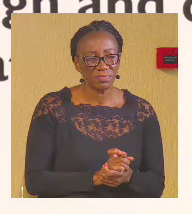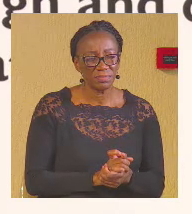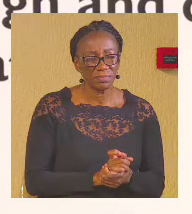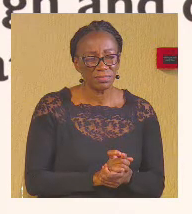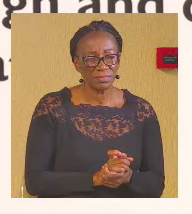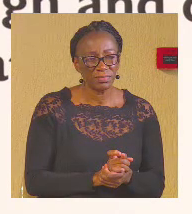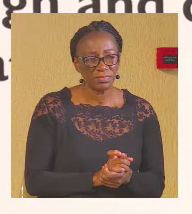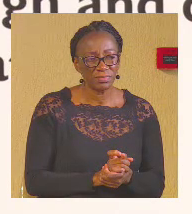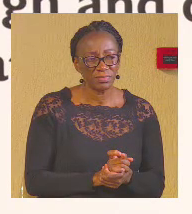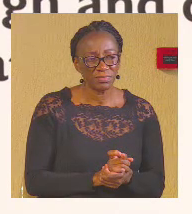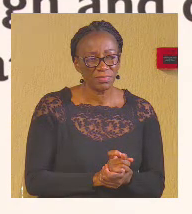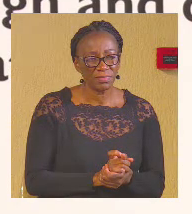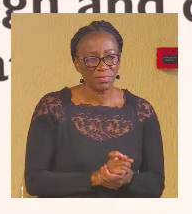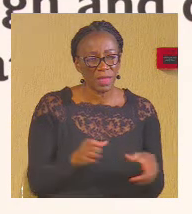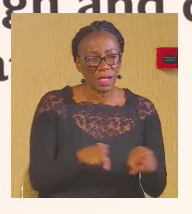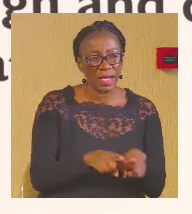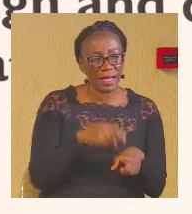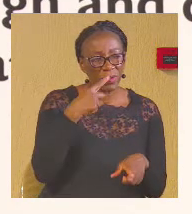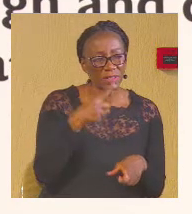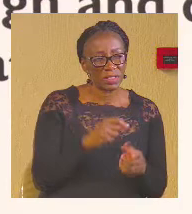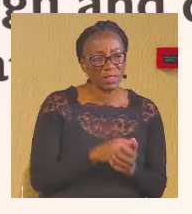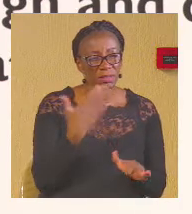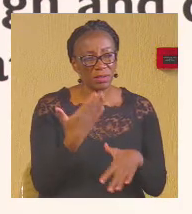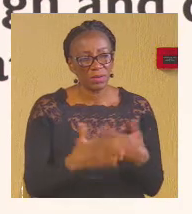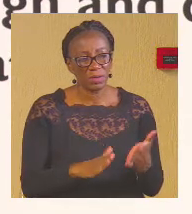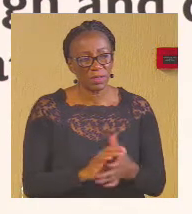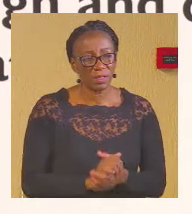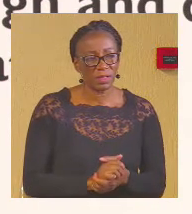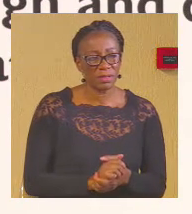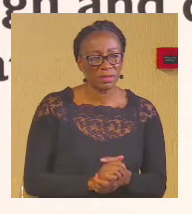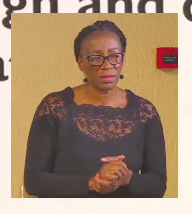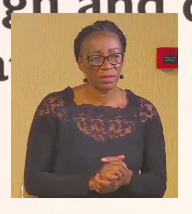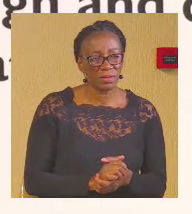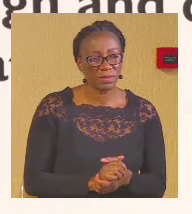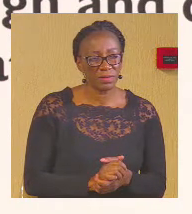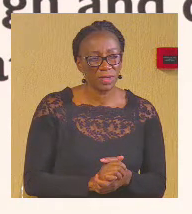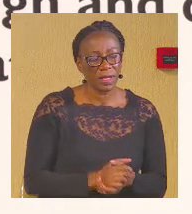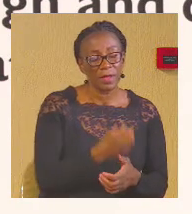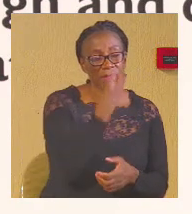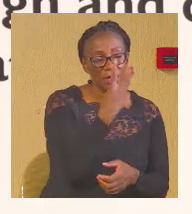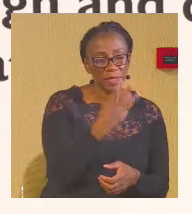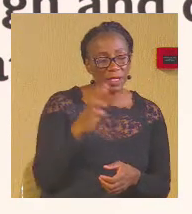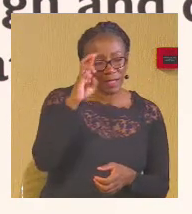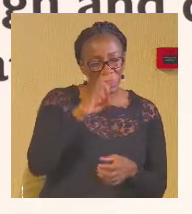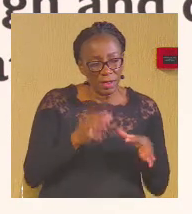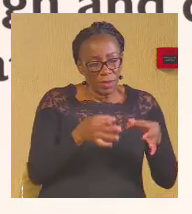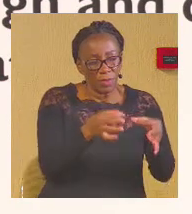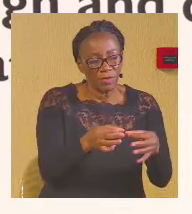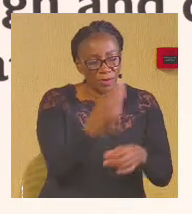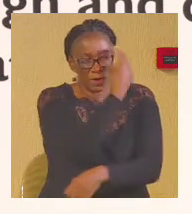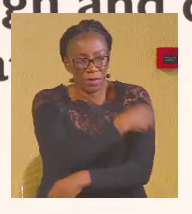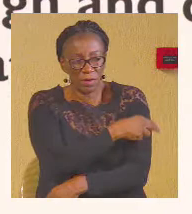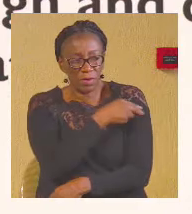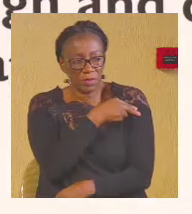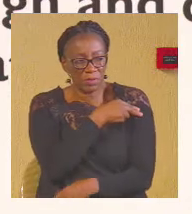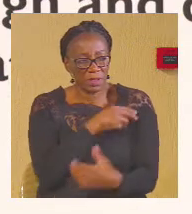to, is that at the 31 district hospitals and the 3 referral hospitals, which are not Windhoek-based, is